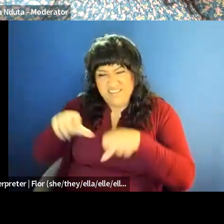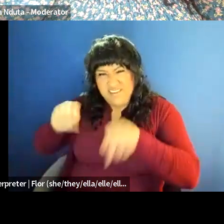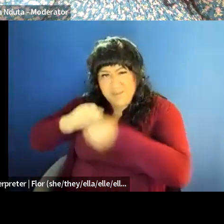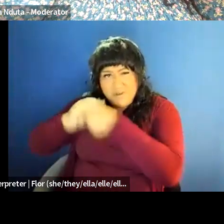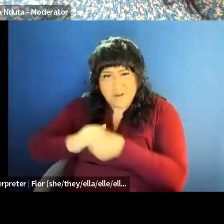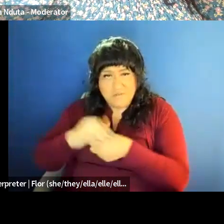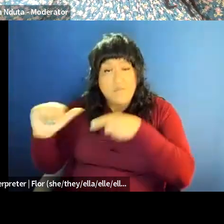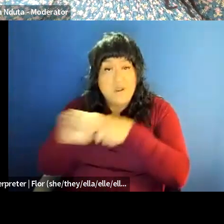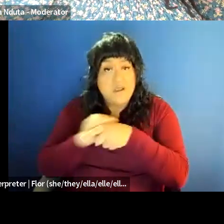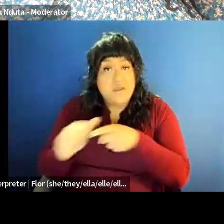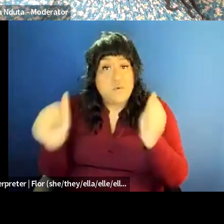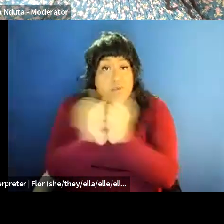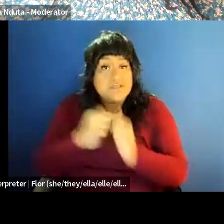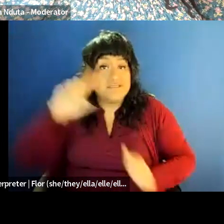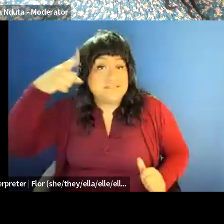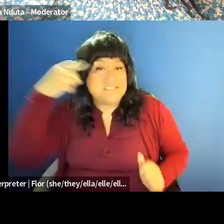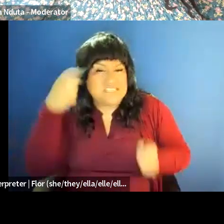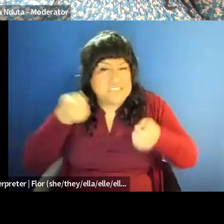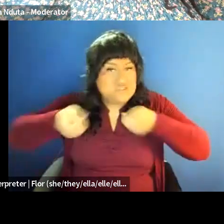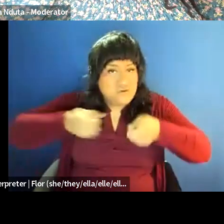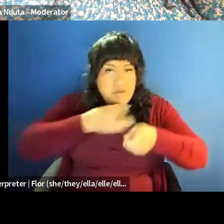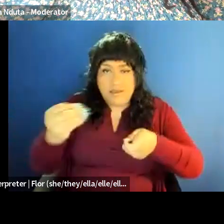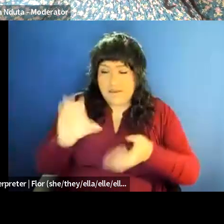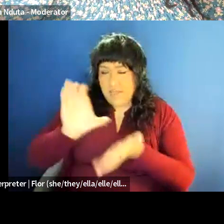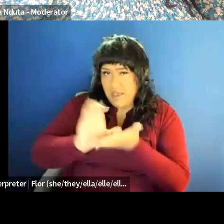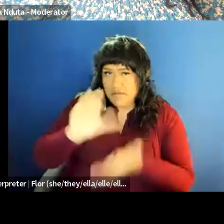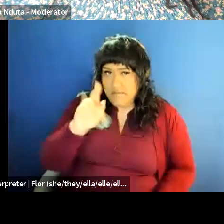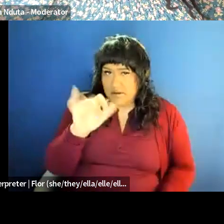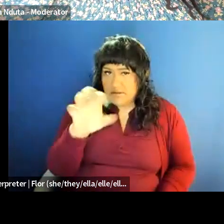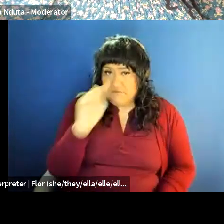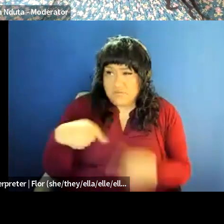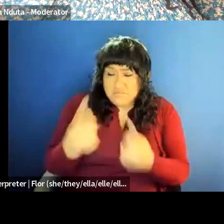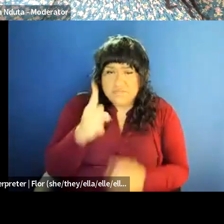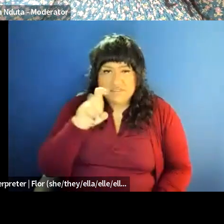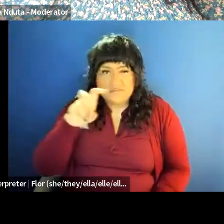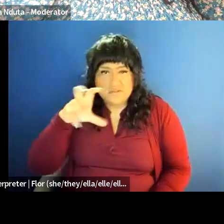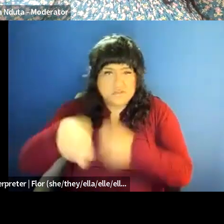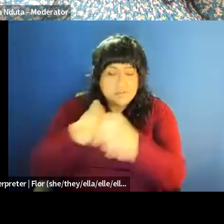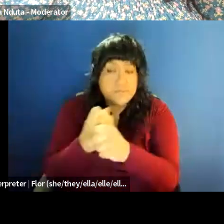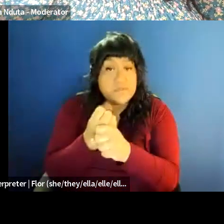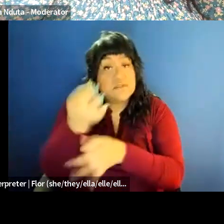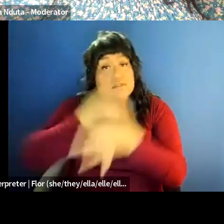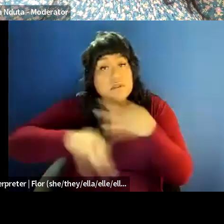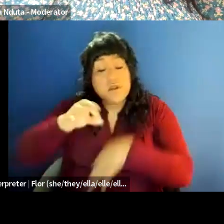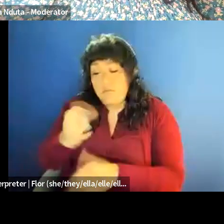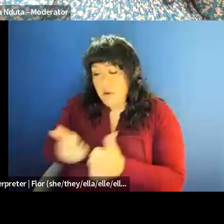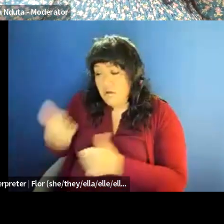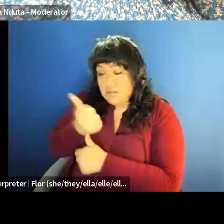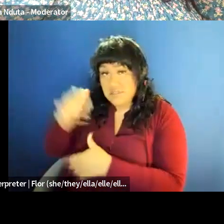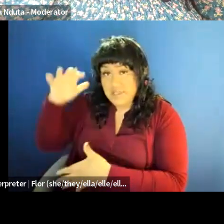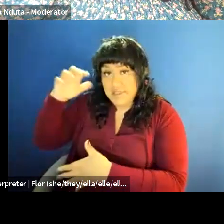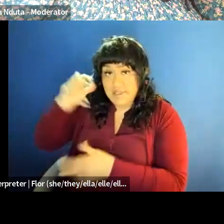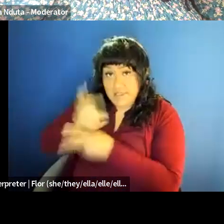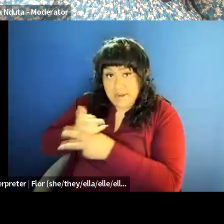state control and capitalism for centuries. Instead of prioritizing care, the medical